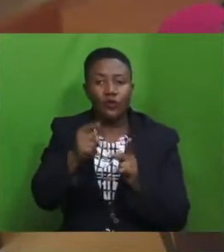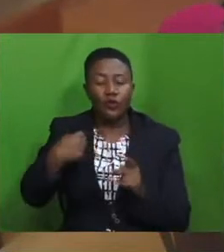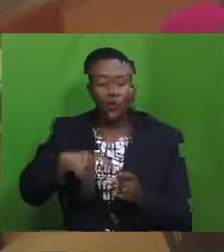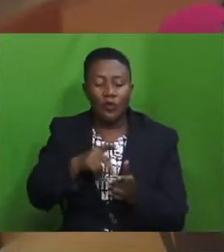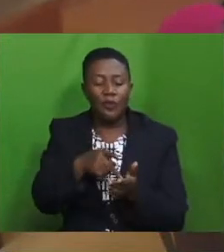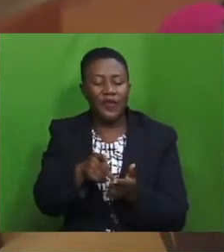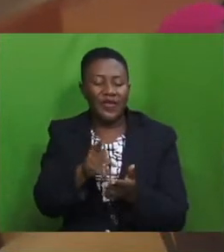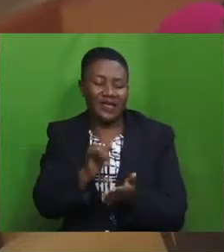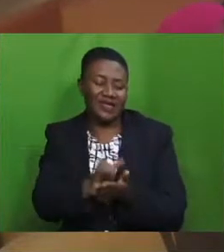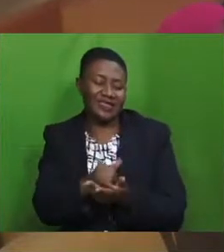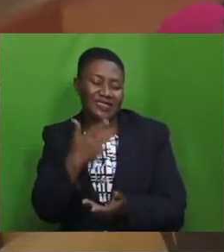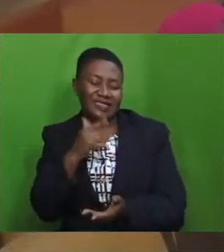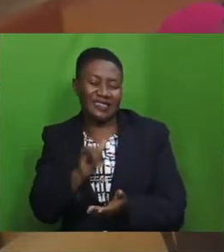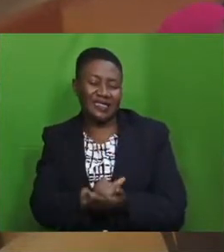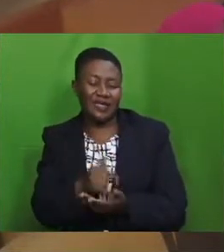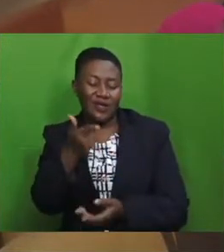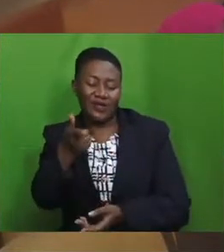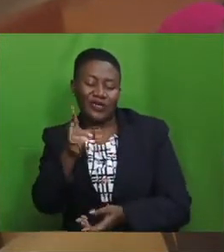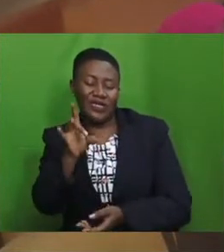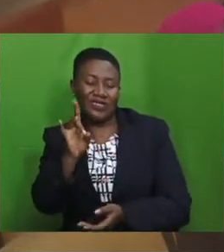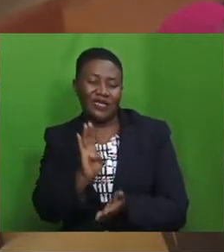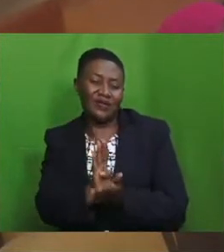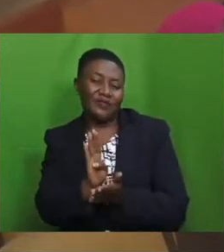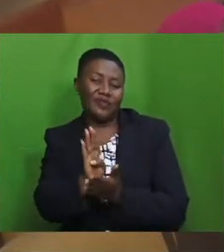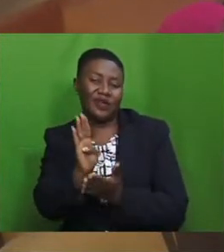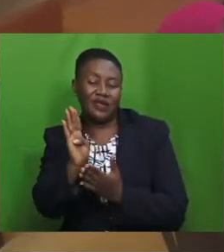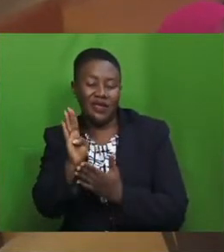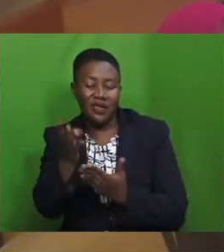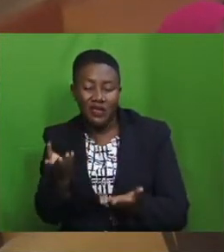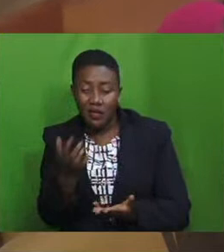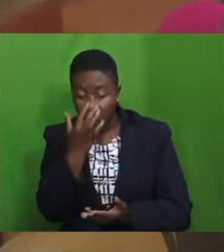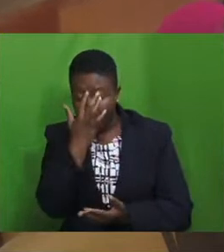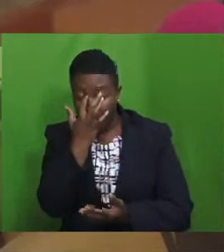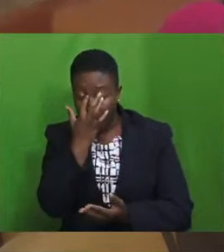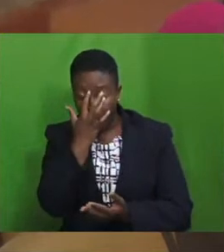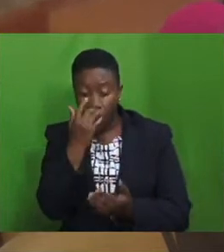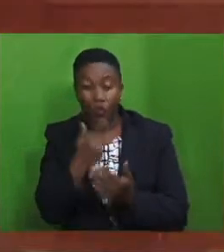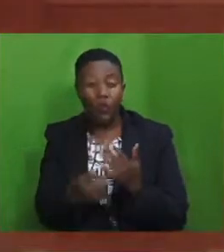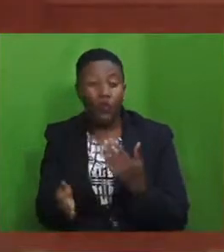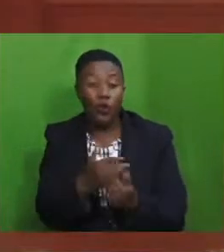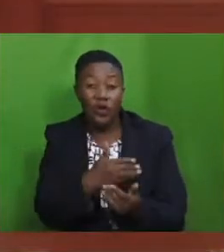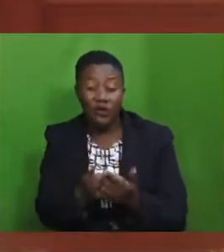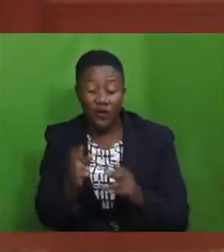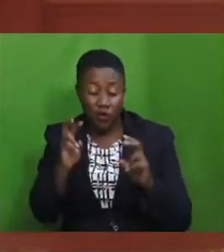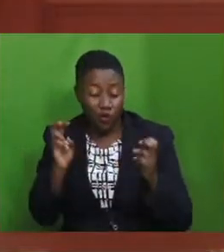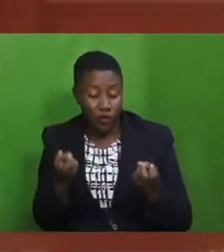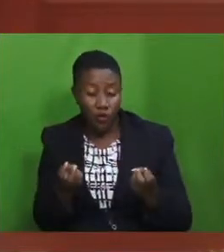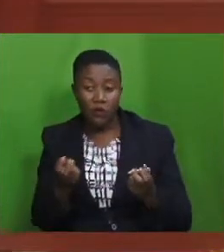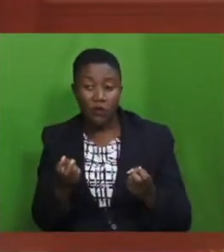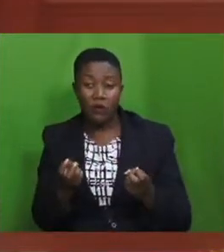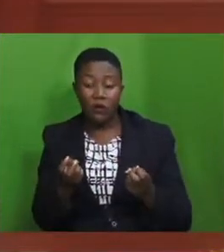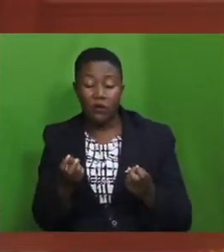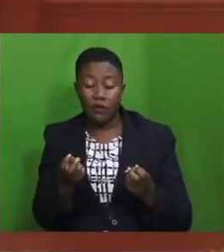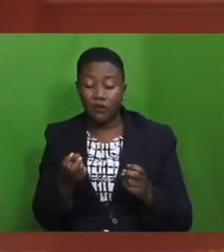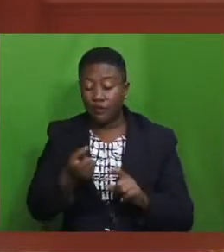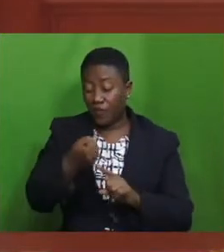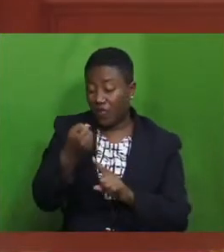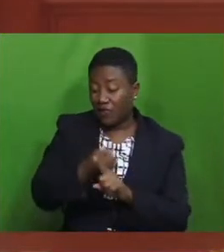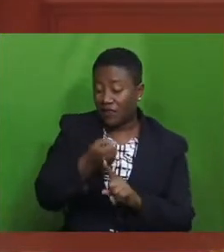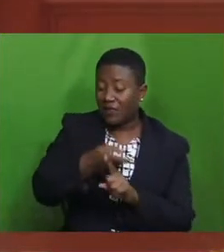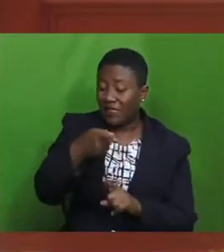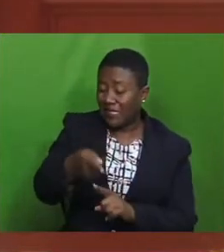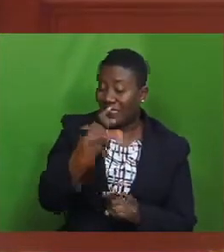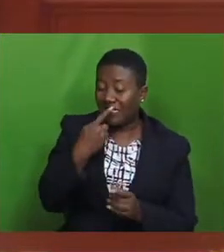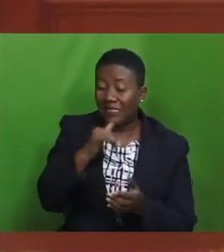28 billion in servicing debt. But whatever it is, Mr. Speaker, the statistics will speak for itself.